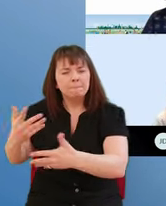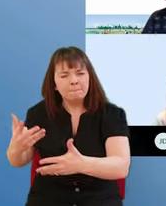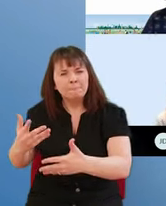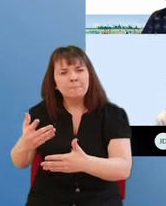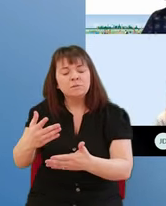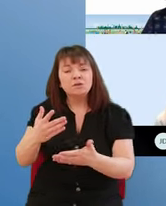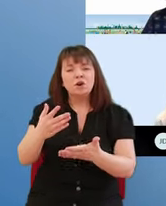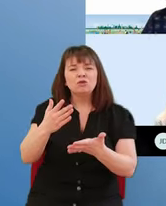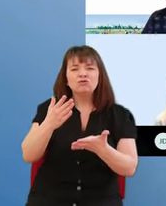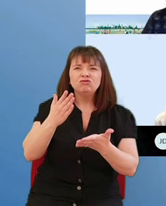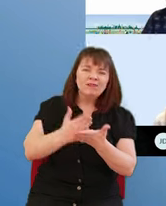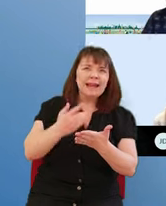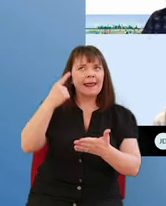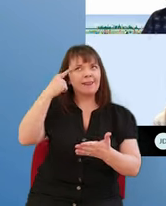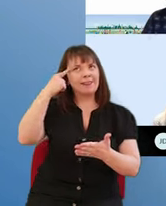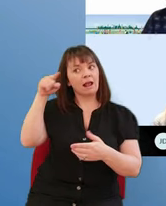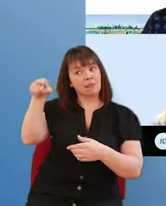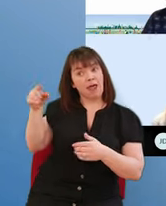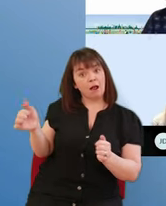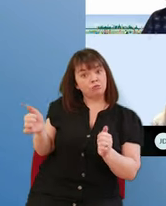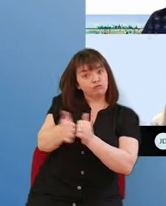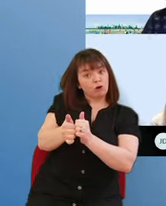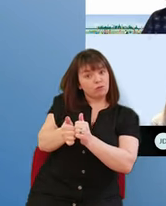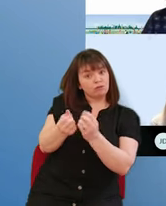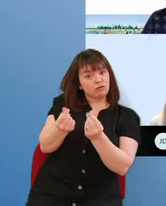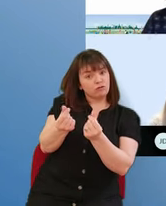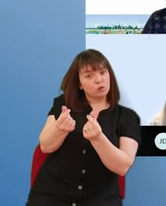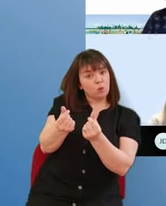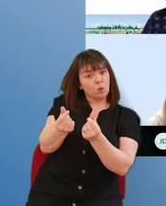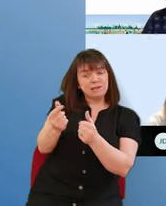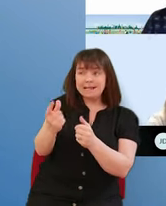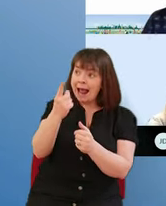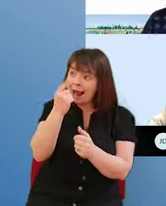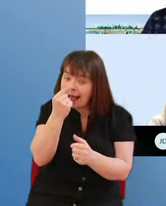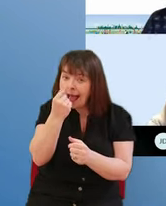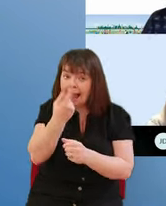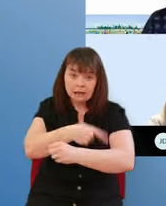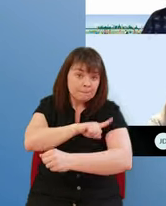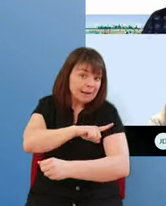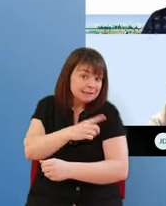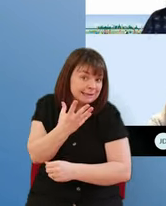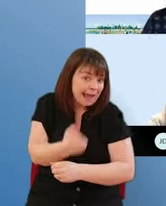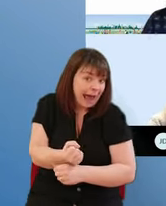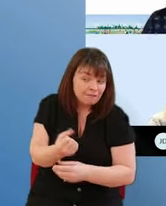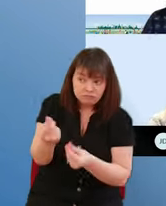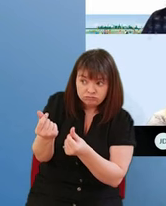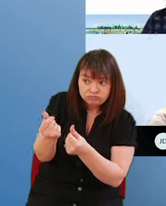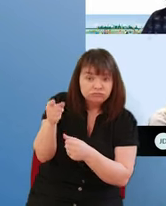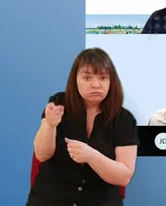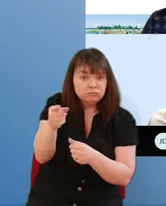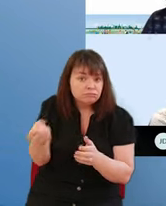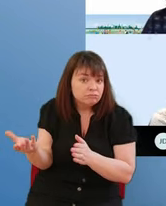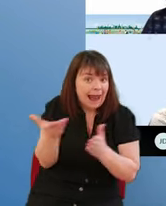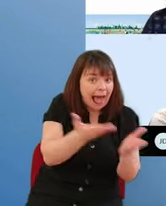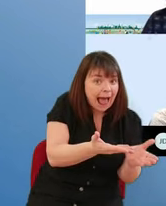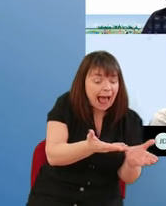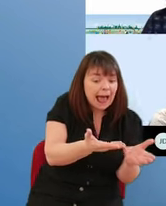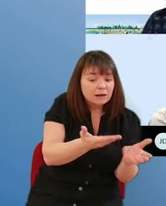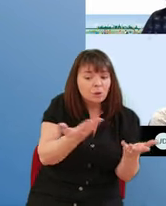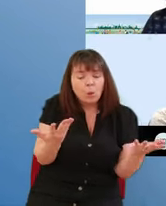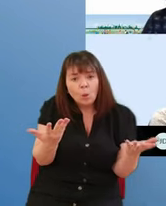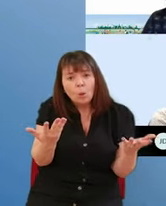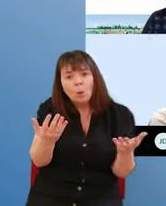outside of their PCN role to be able to support in this, as we've said in our response. And then finally, it's just around,